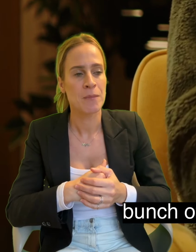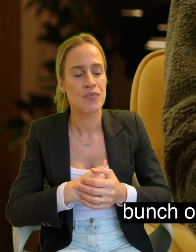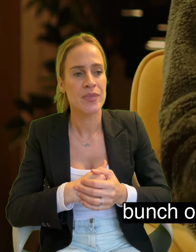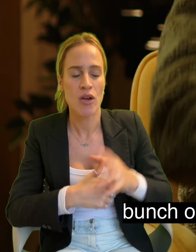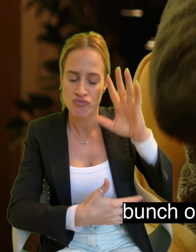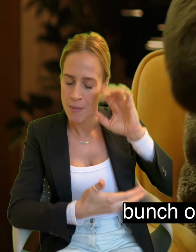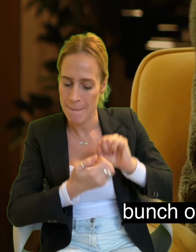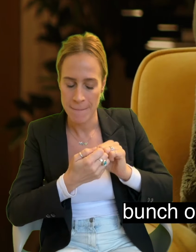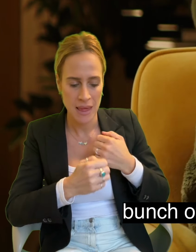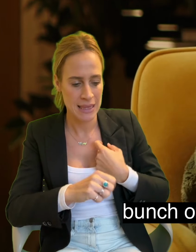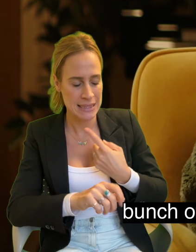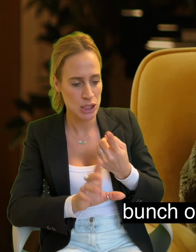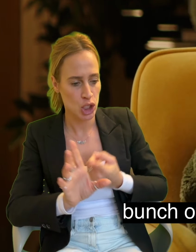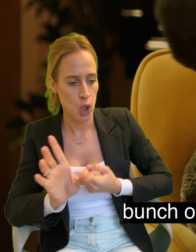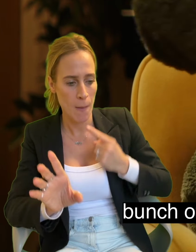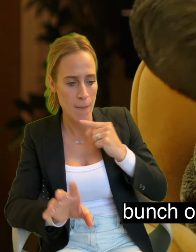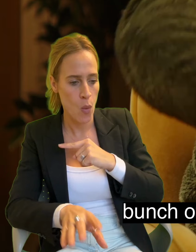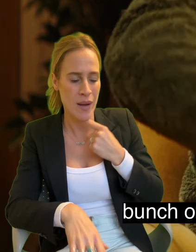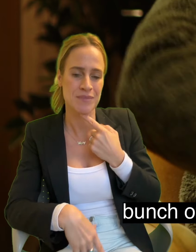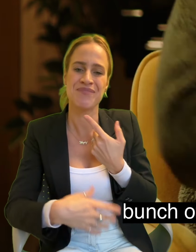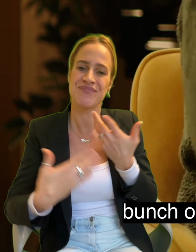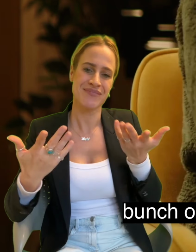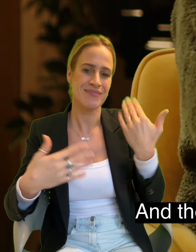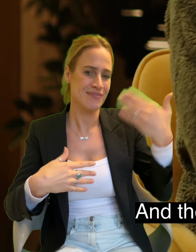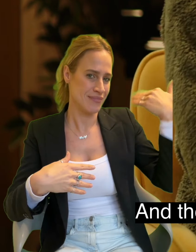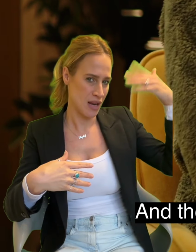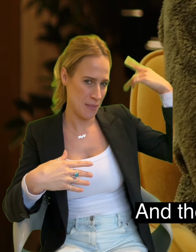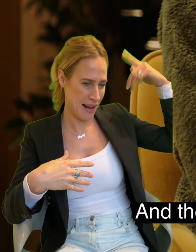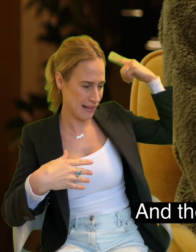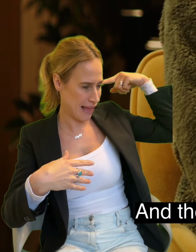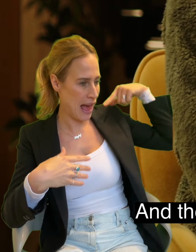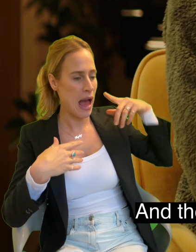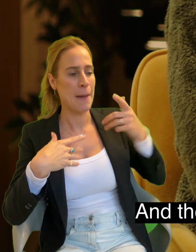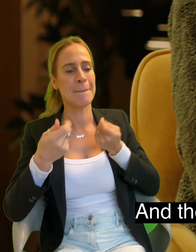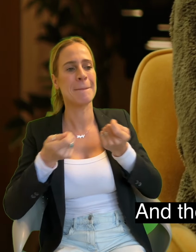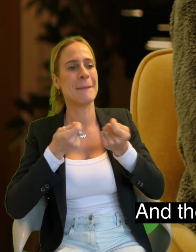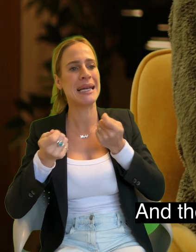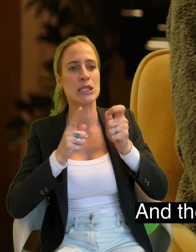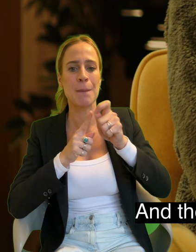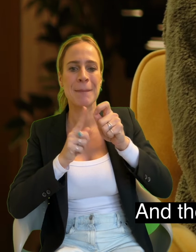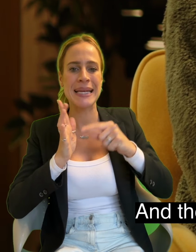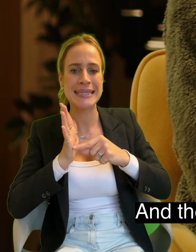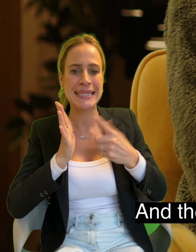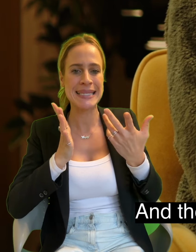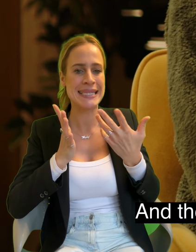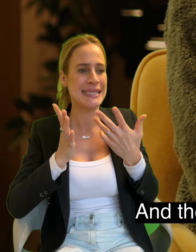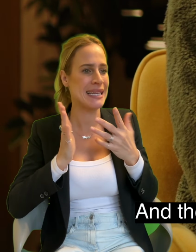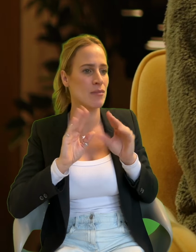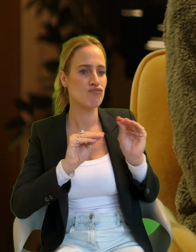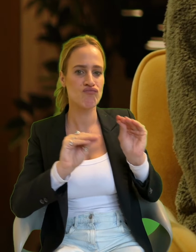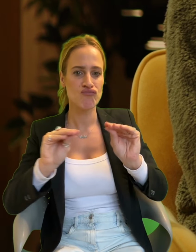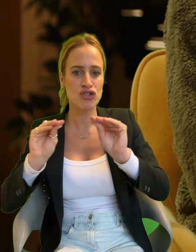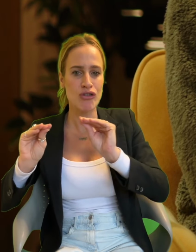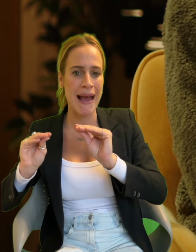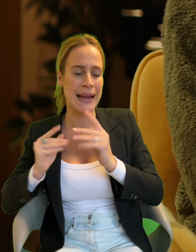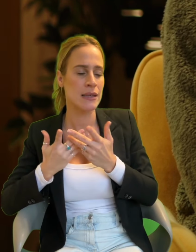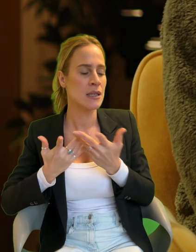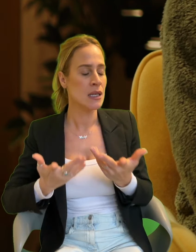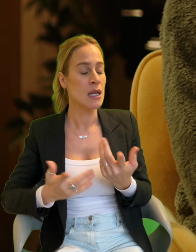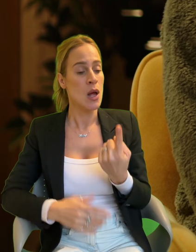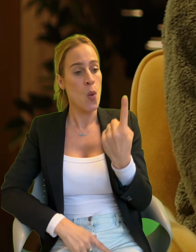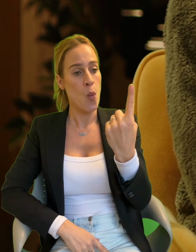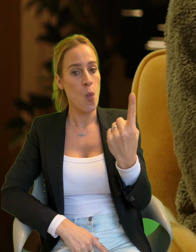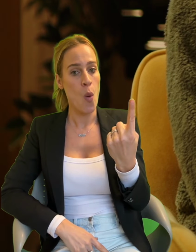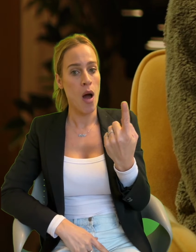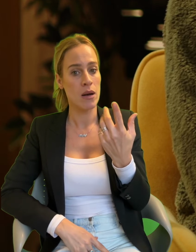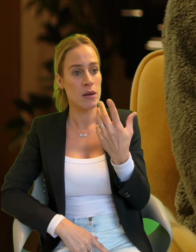of PTs that used to go out into the city and do different sessions. And there was a session in a place called Withenshaw, and this gentleman that was doing a session for me had